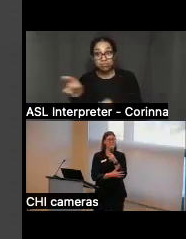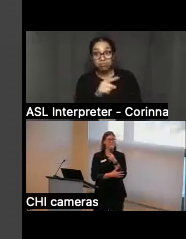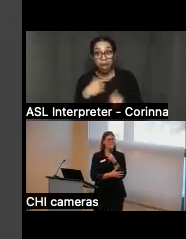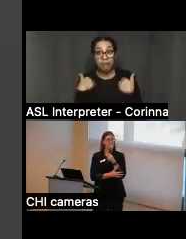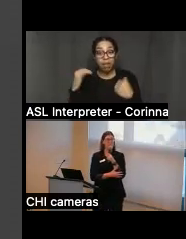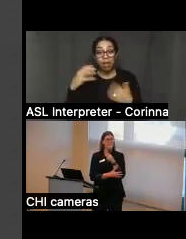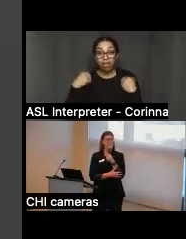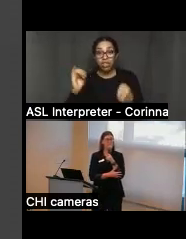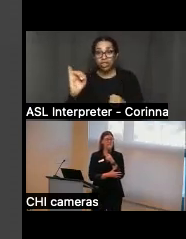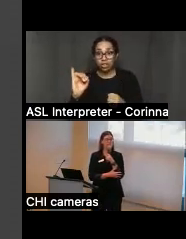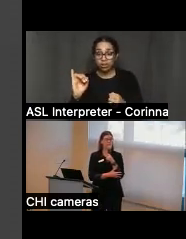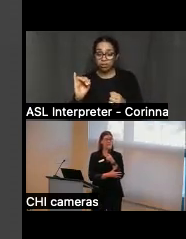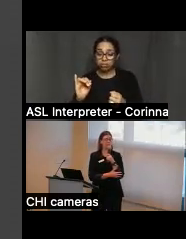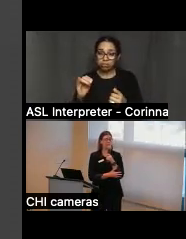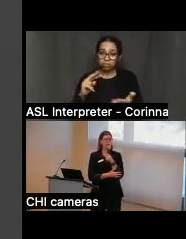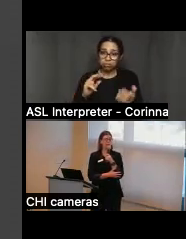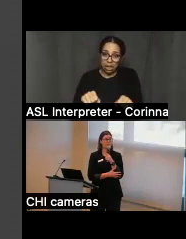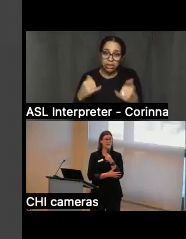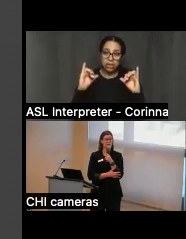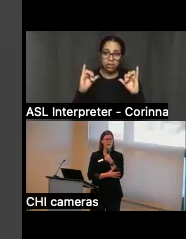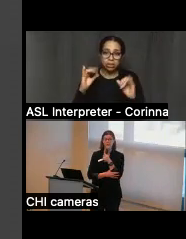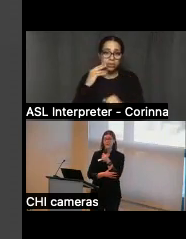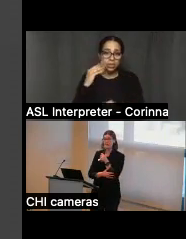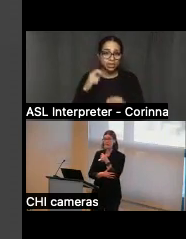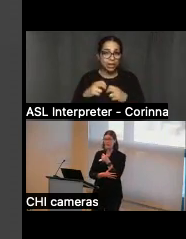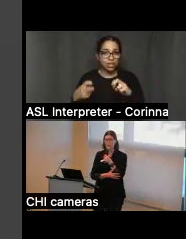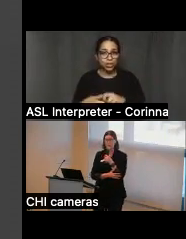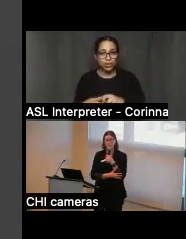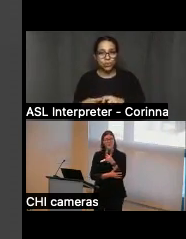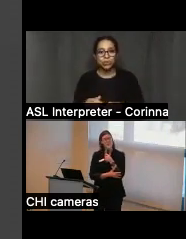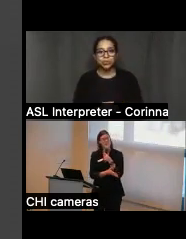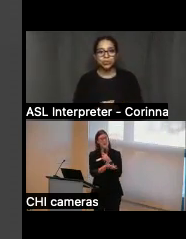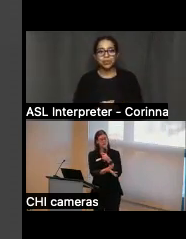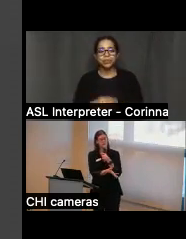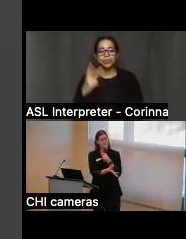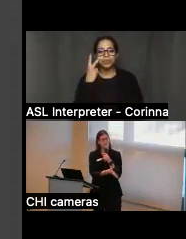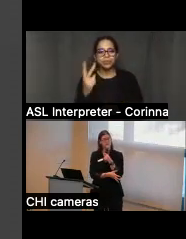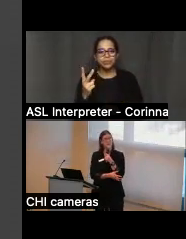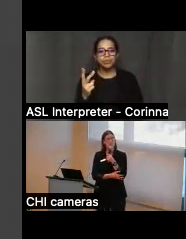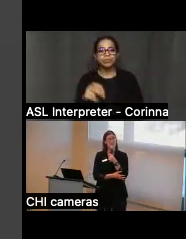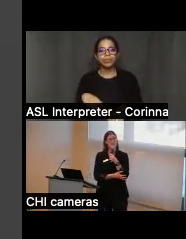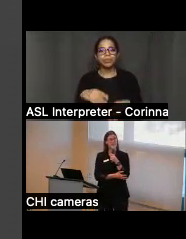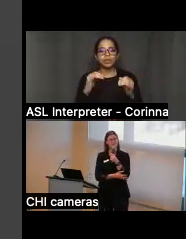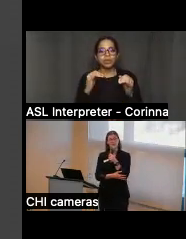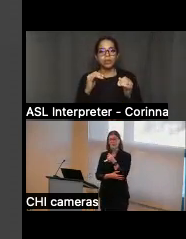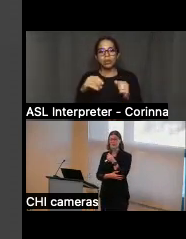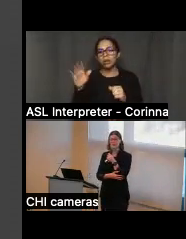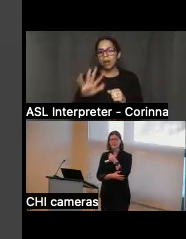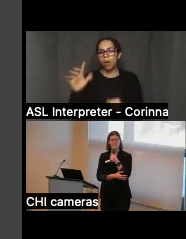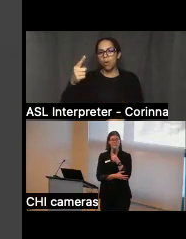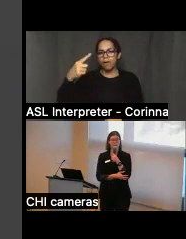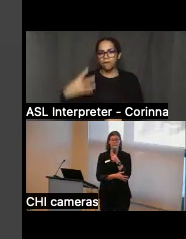we see that next up on the list, those who have coverage through the individual marketplace, about a fourth of them said that they